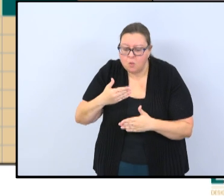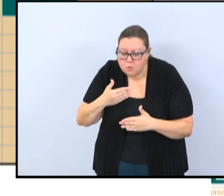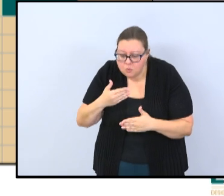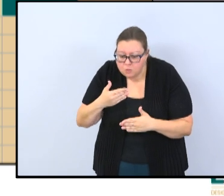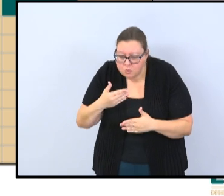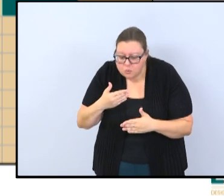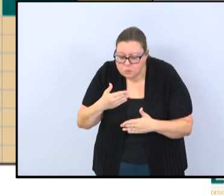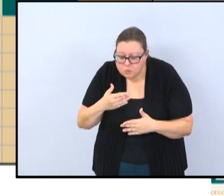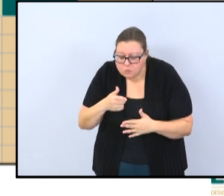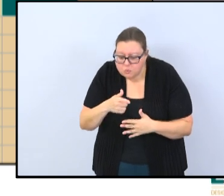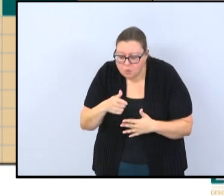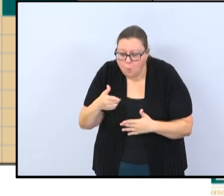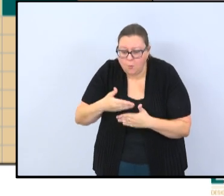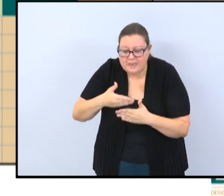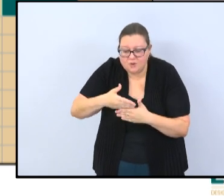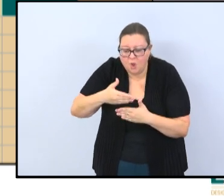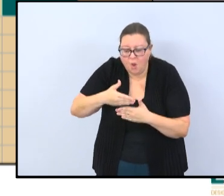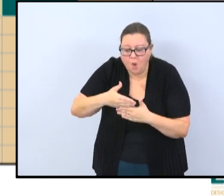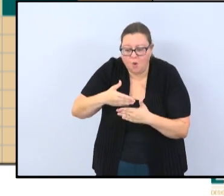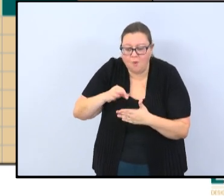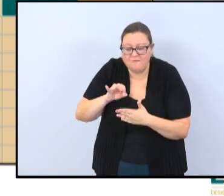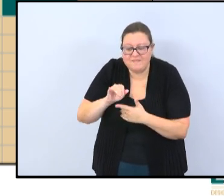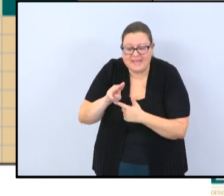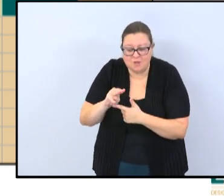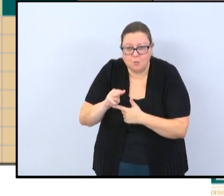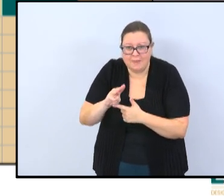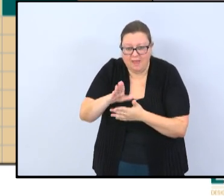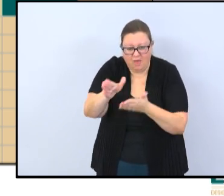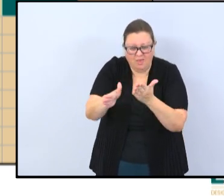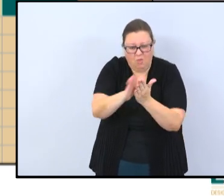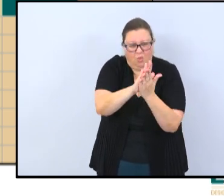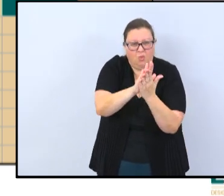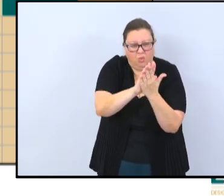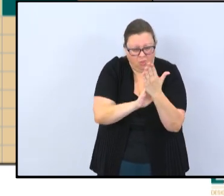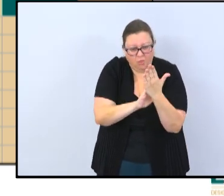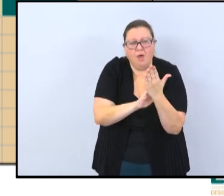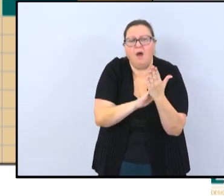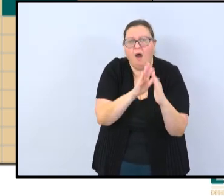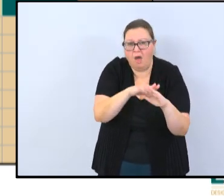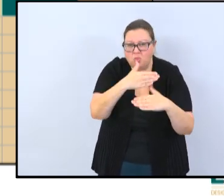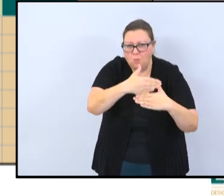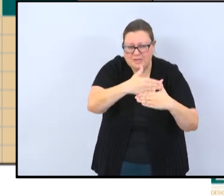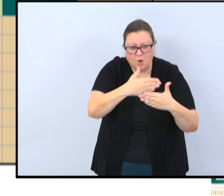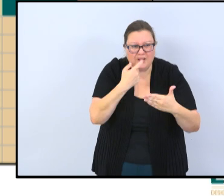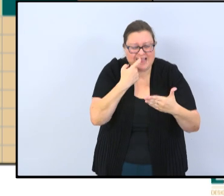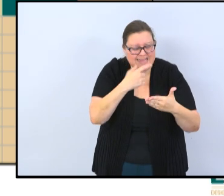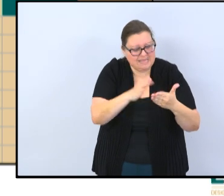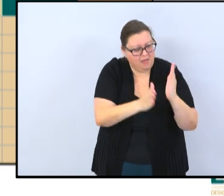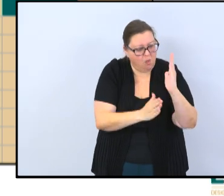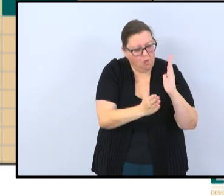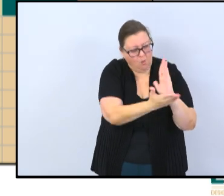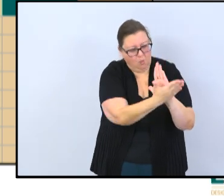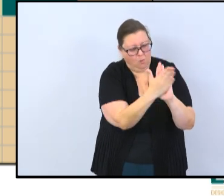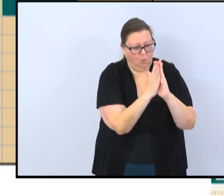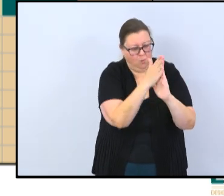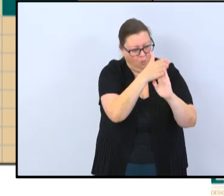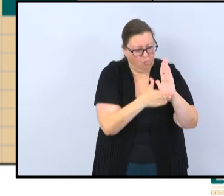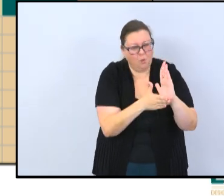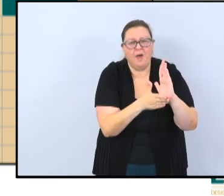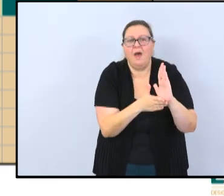security. It's a shattered-proof type of window film, but also helps with the energy, reducing the temperature inside the